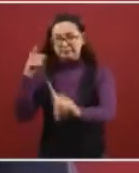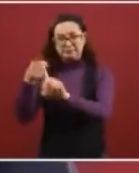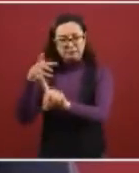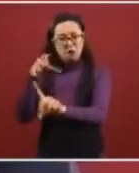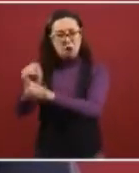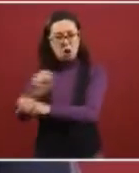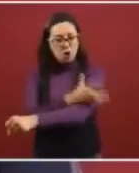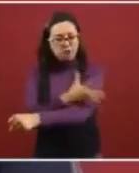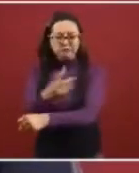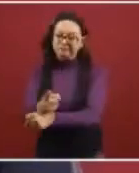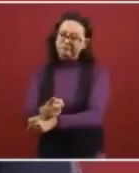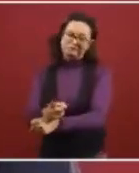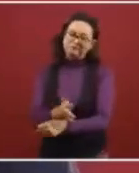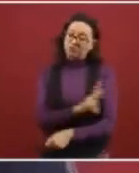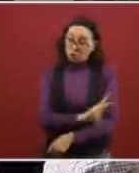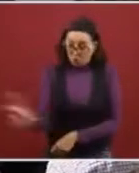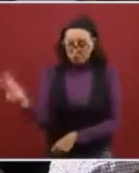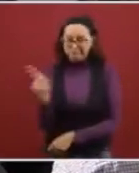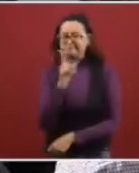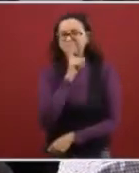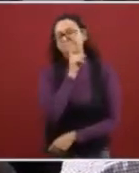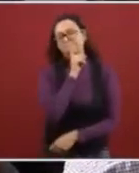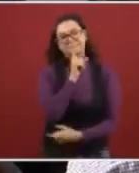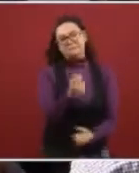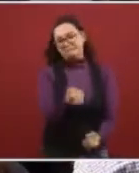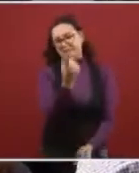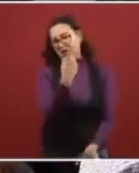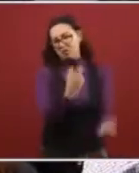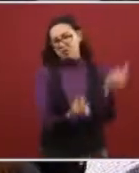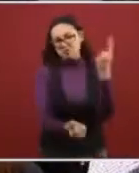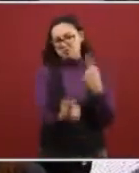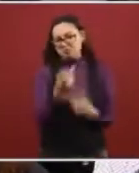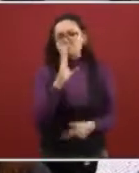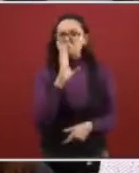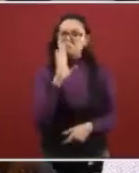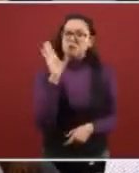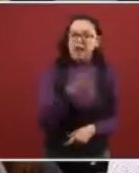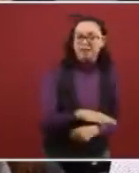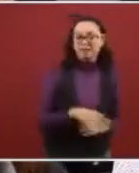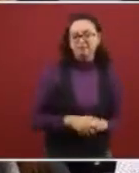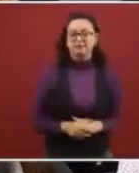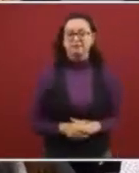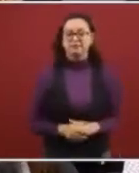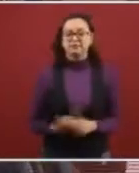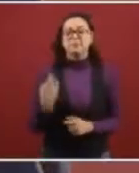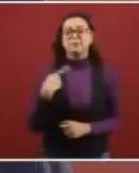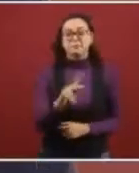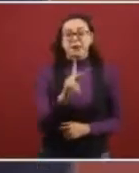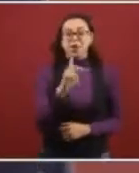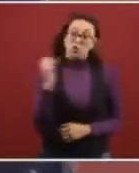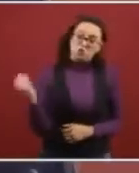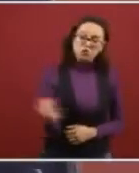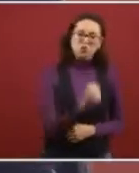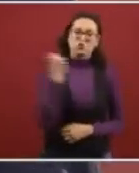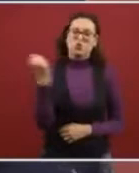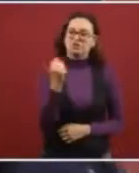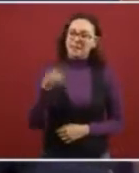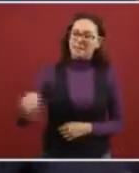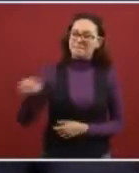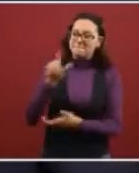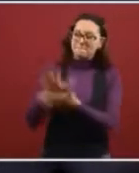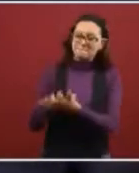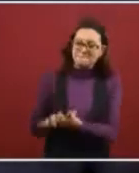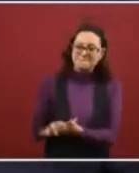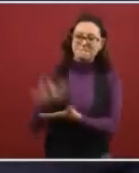honestidad. Not all act with honesty. Quiero también decir que but also to say that fortunately la mayoría del pueblo de México es un